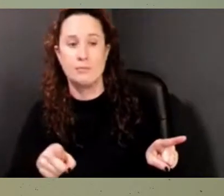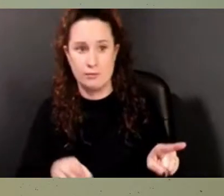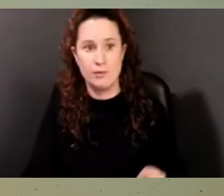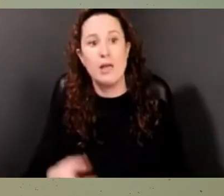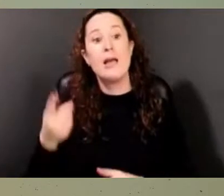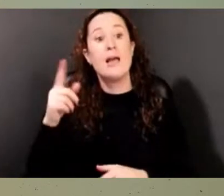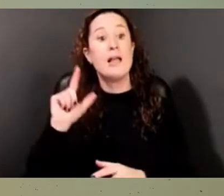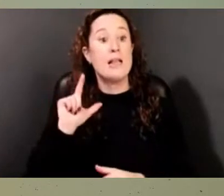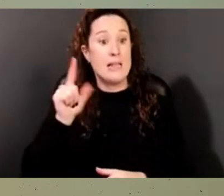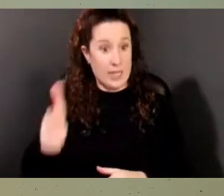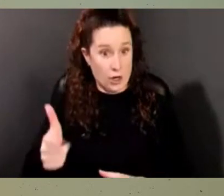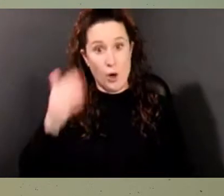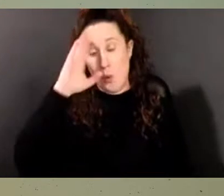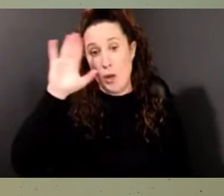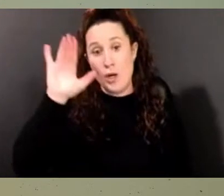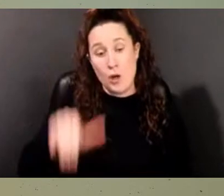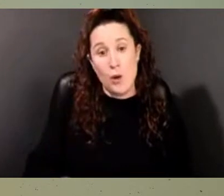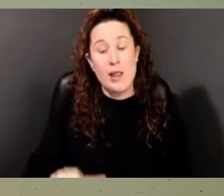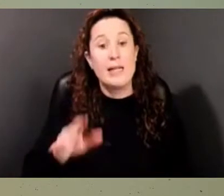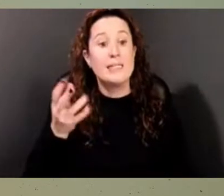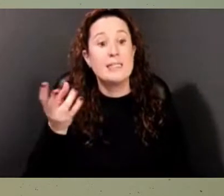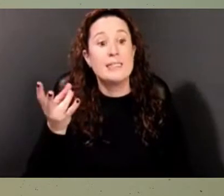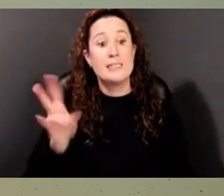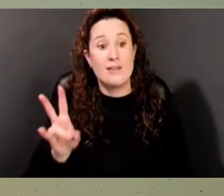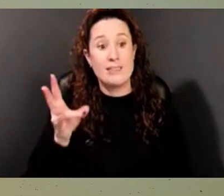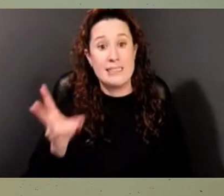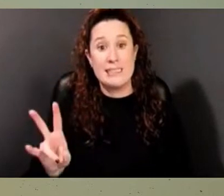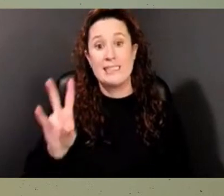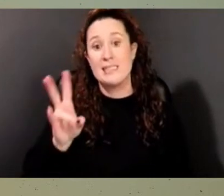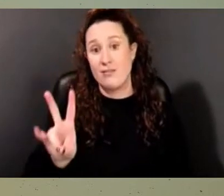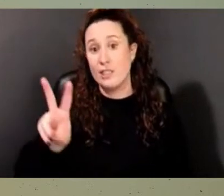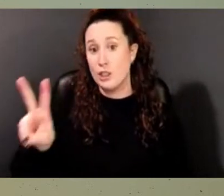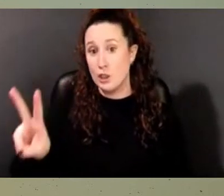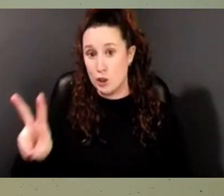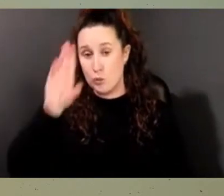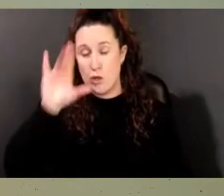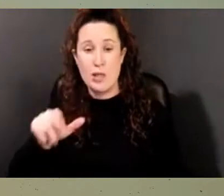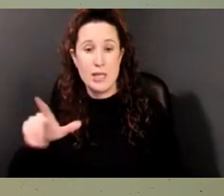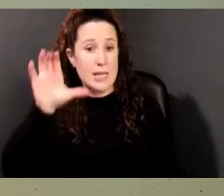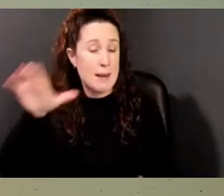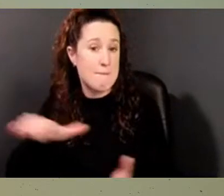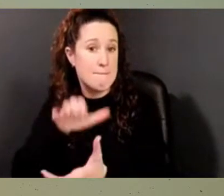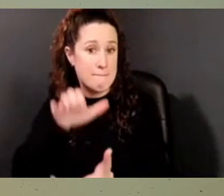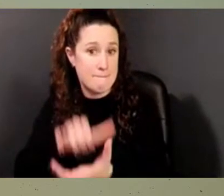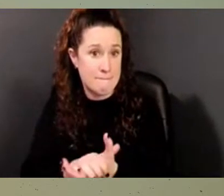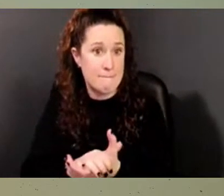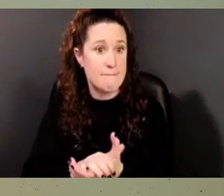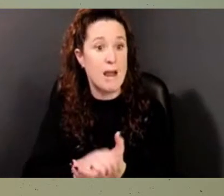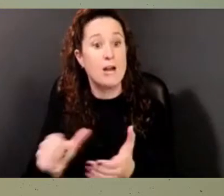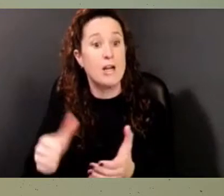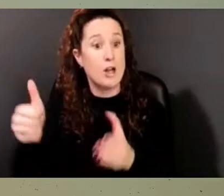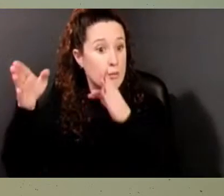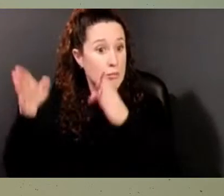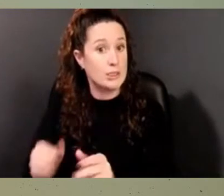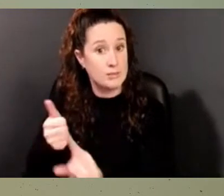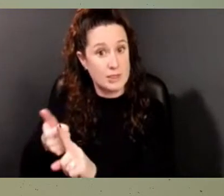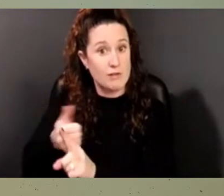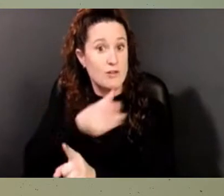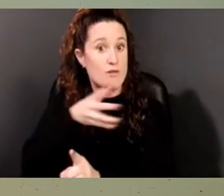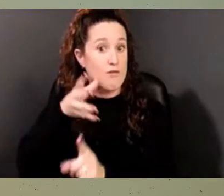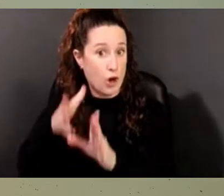for certain by that point that Dinah married Peter Patten, who was a free Black tenant farmer leasing land from John Dickinson.